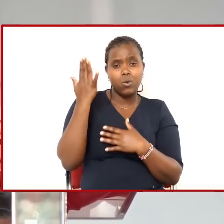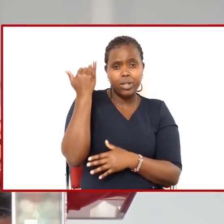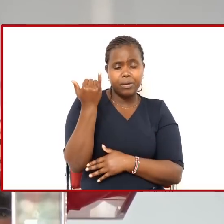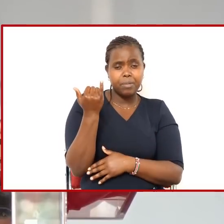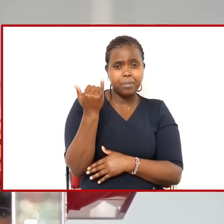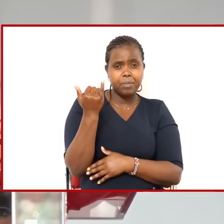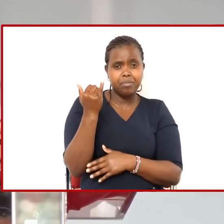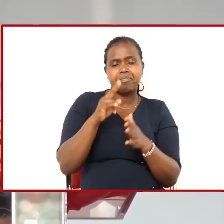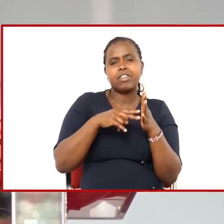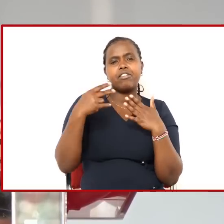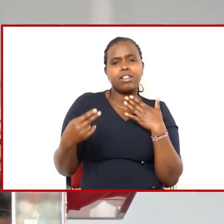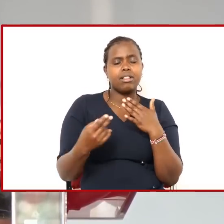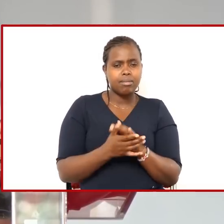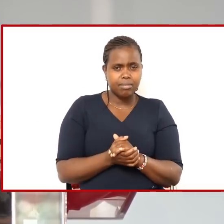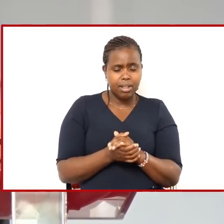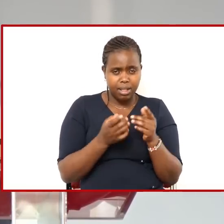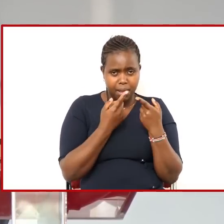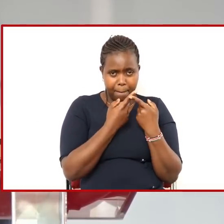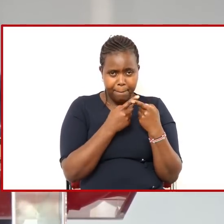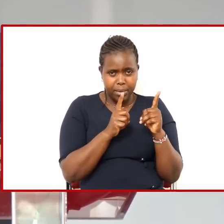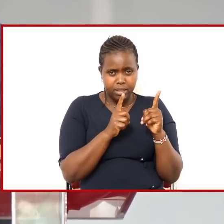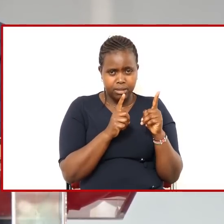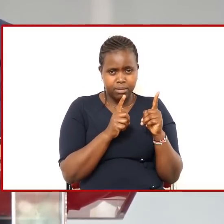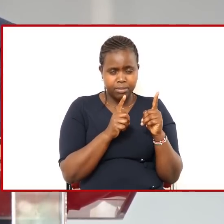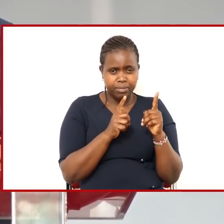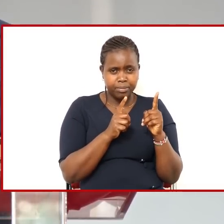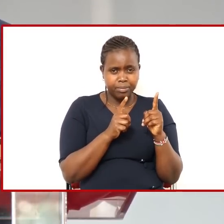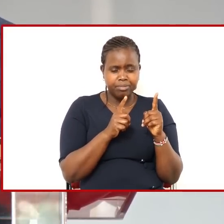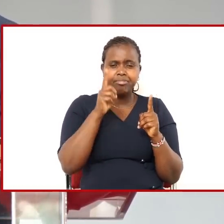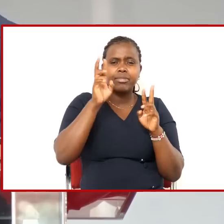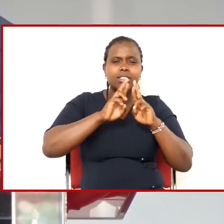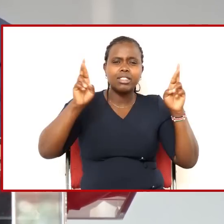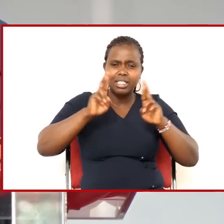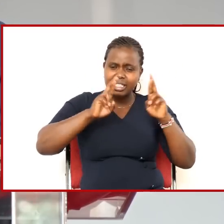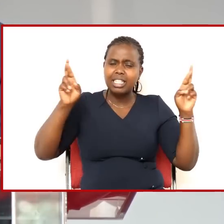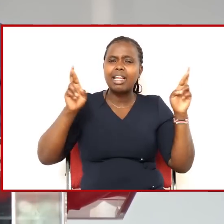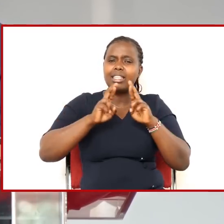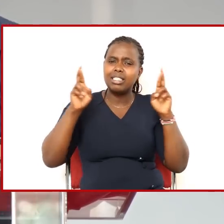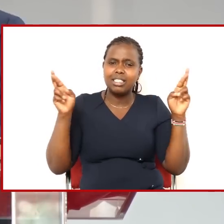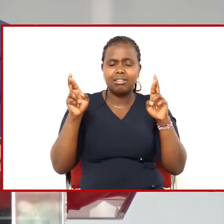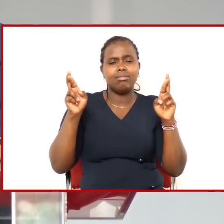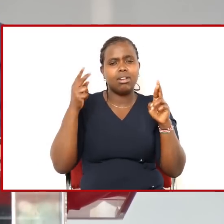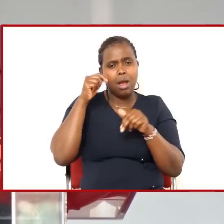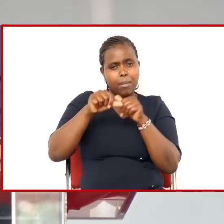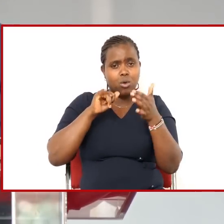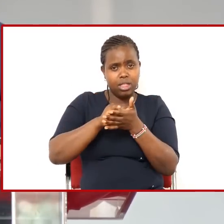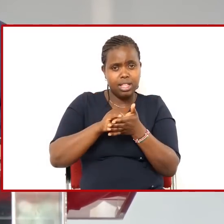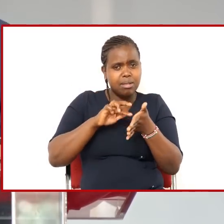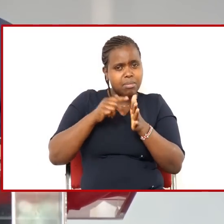because of his failure. But he was ready to face it. So for